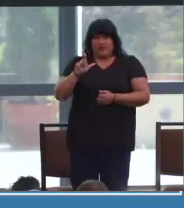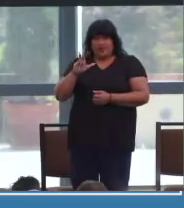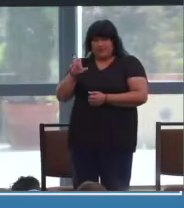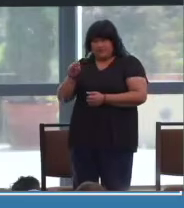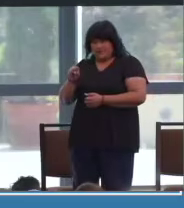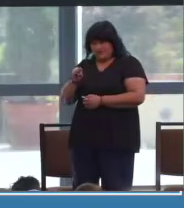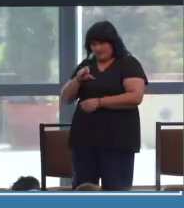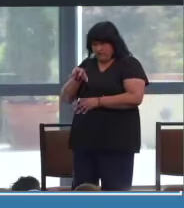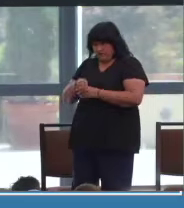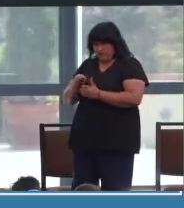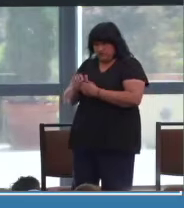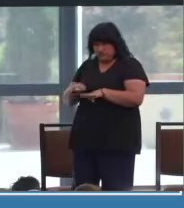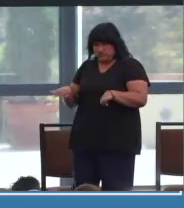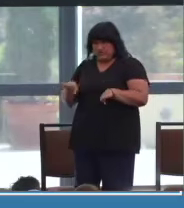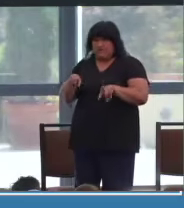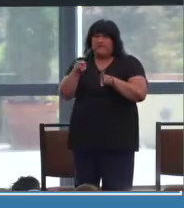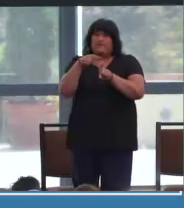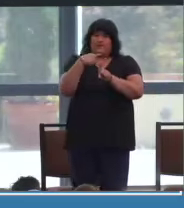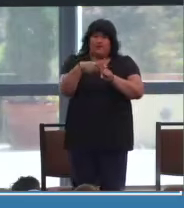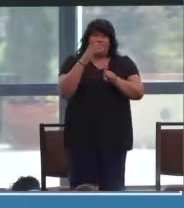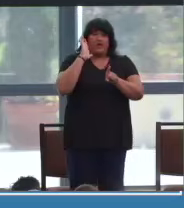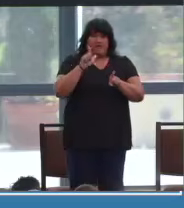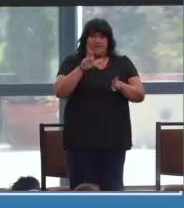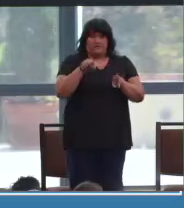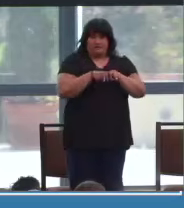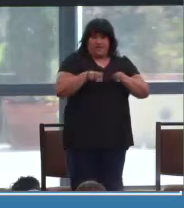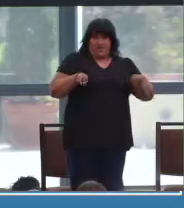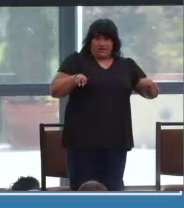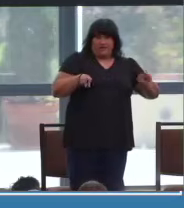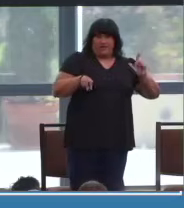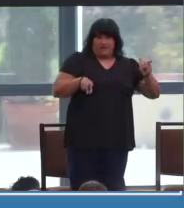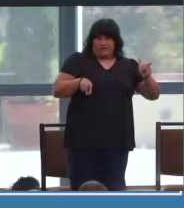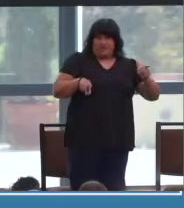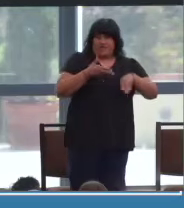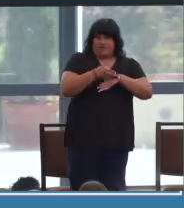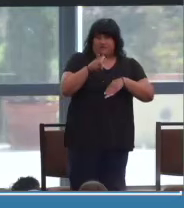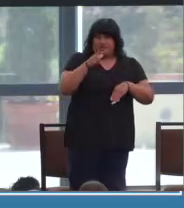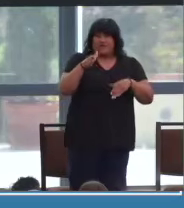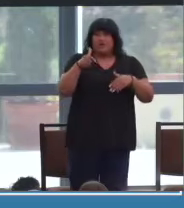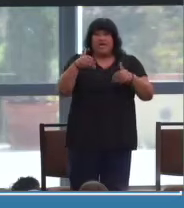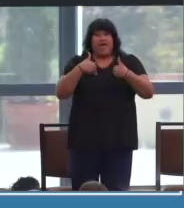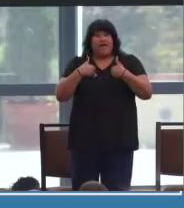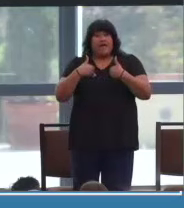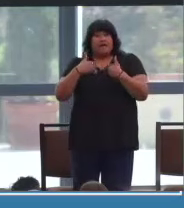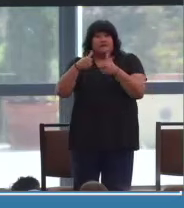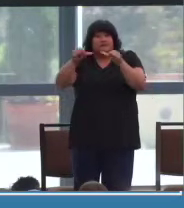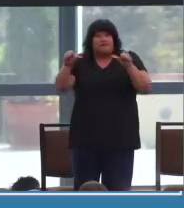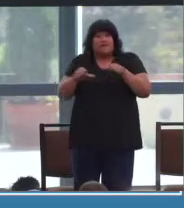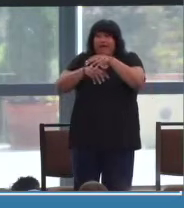our patient advocacy panel. So in this room, you can take some lunch. There's a space outside that's a little